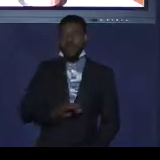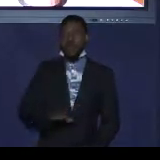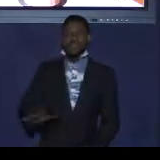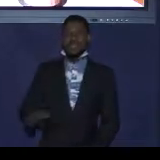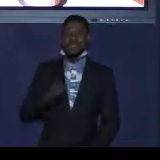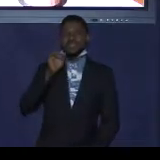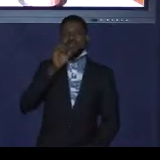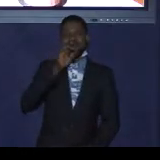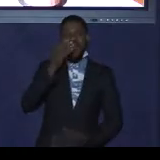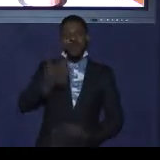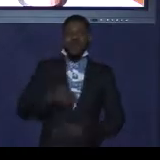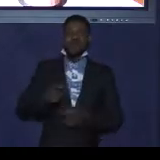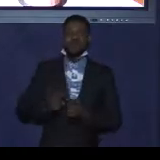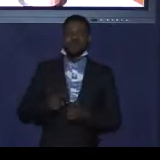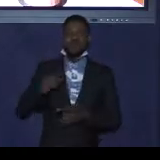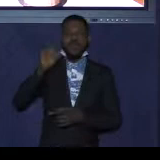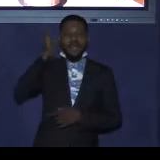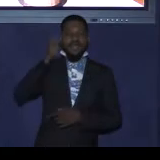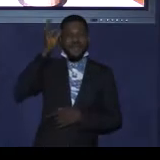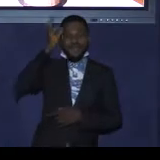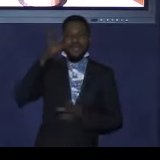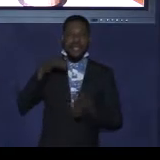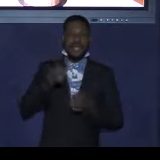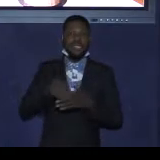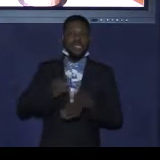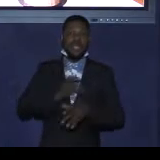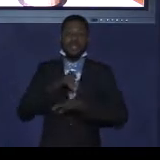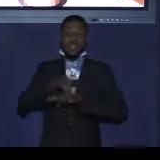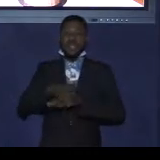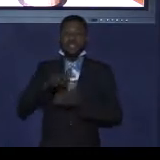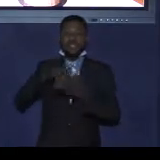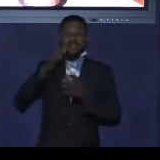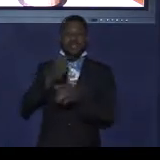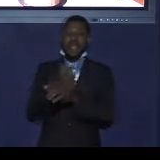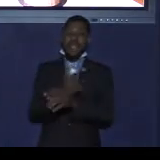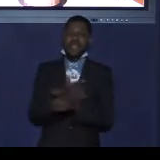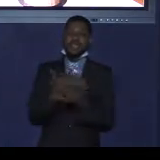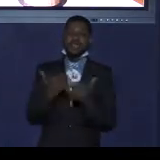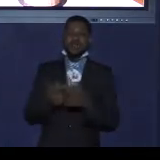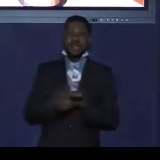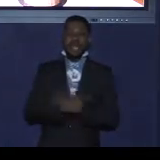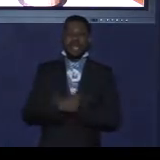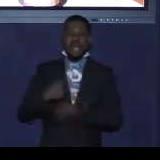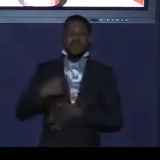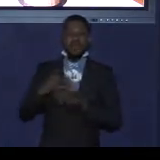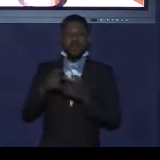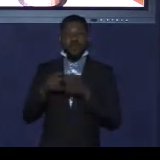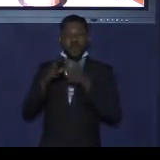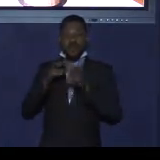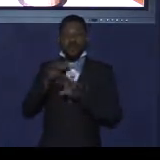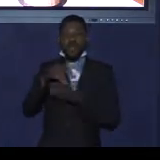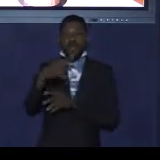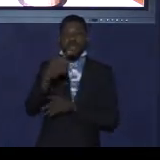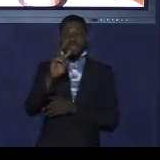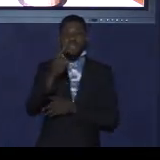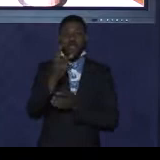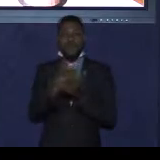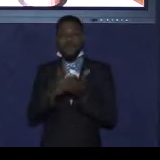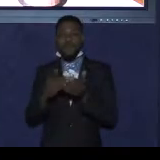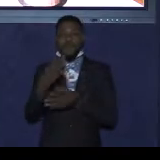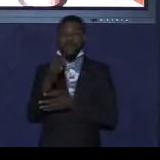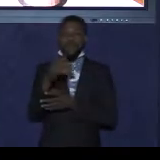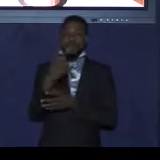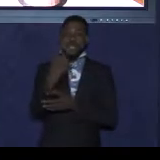Pupils, you're welcome to Auntie Fumi's class. In our English Studies lesson today, we will look at the second part